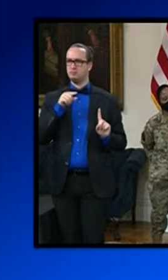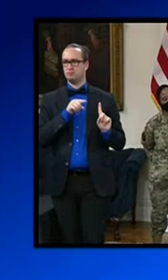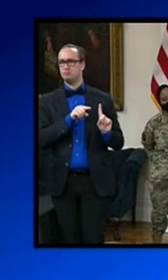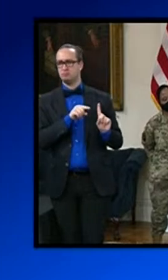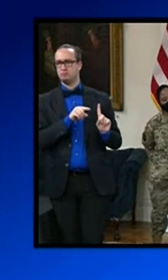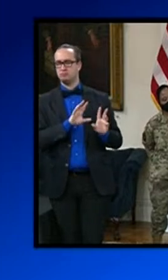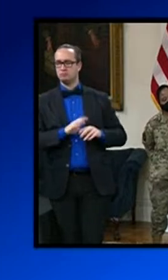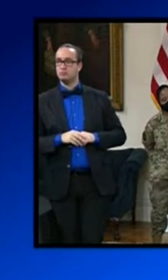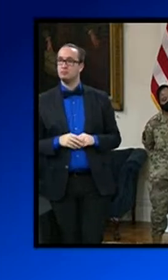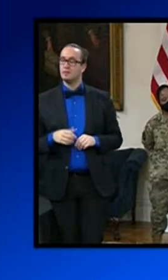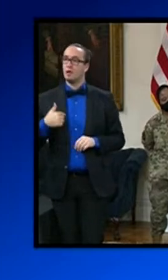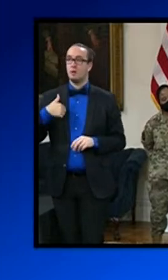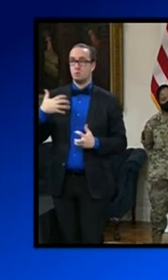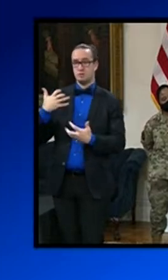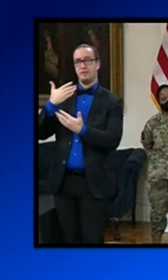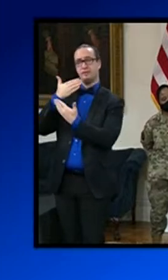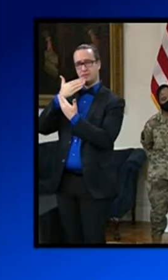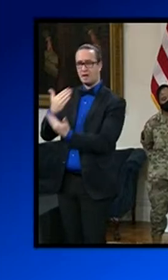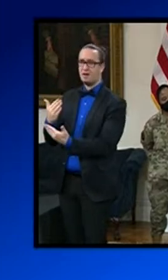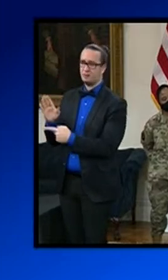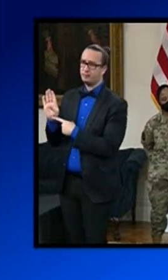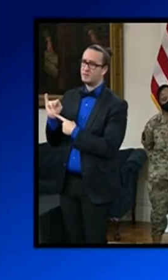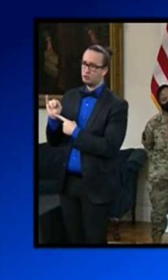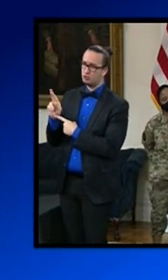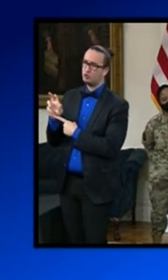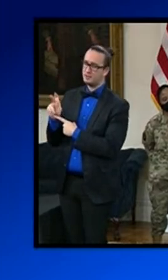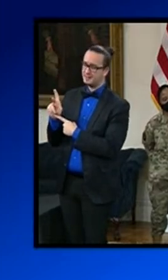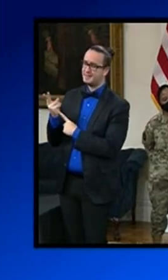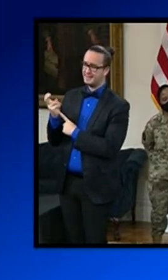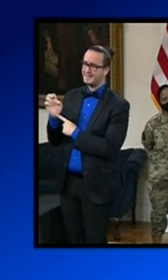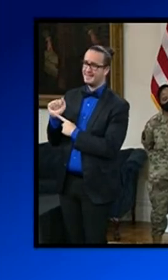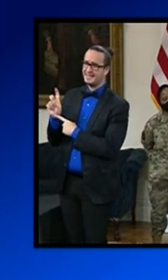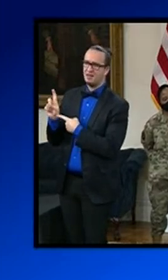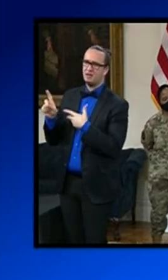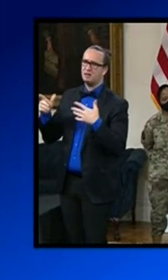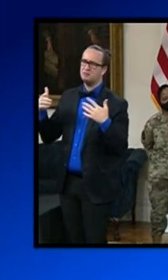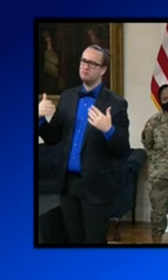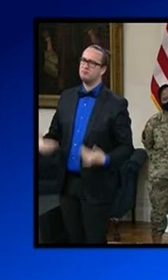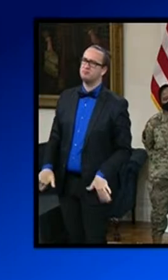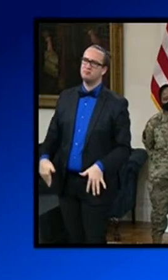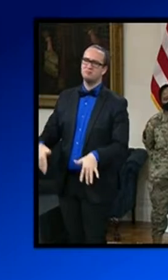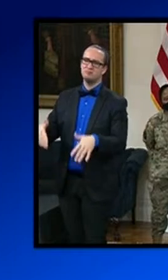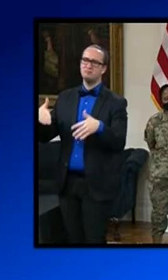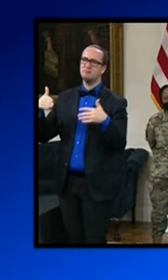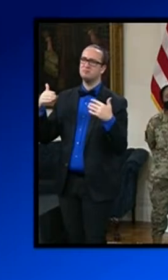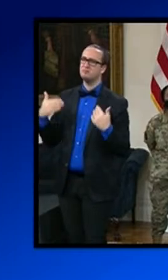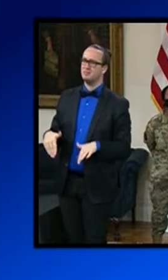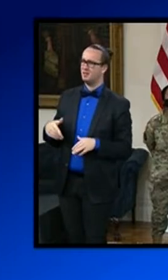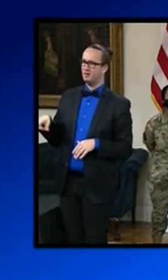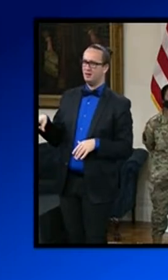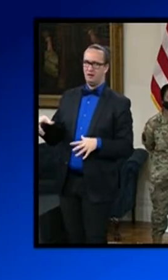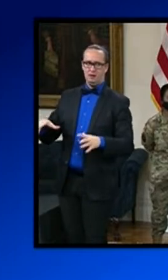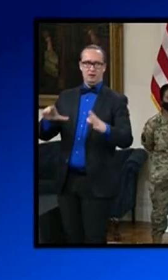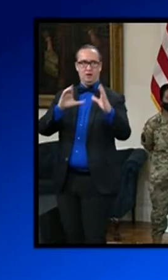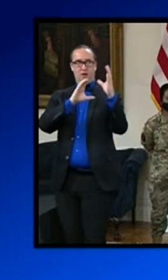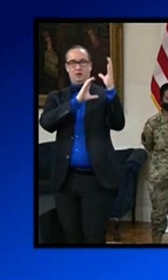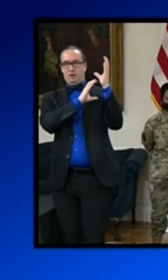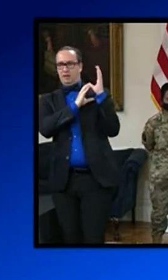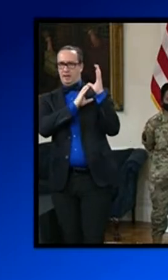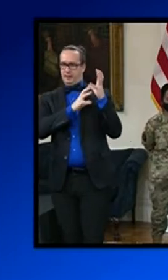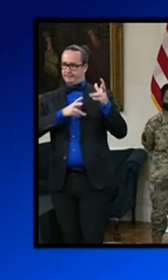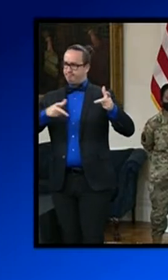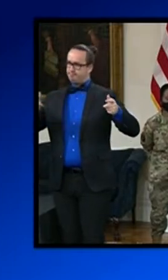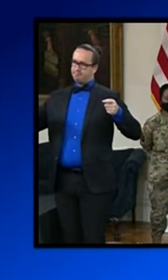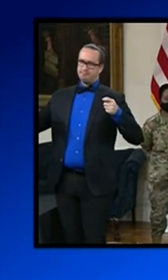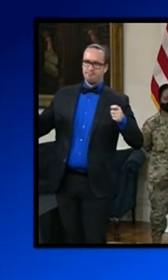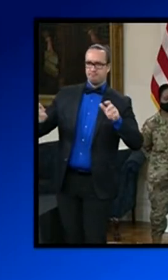this assignment. This is something I actually asked her to do back in the first week in January